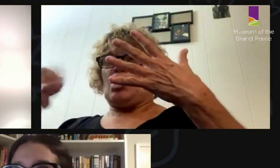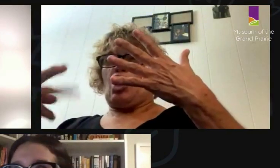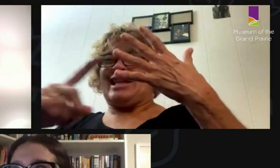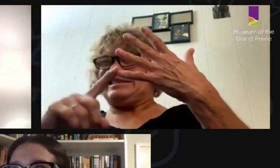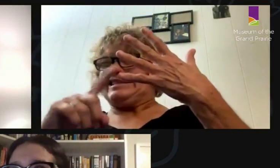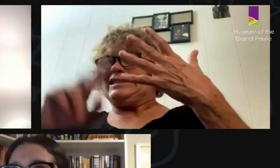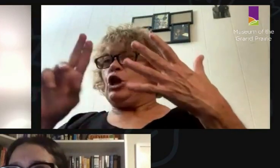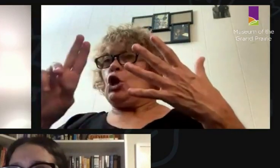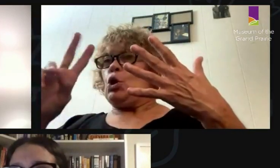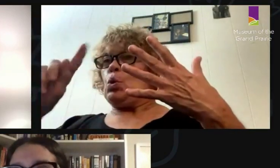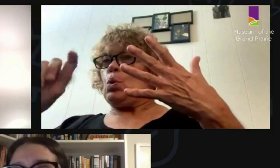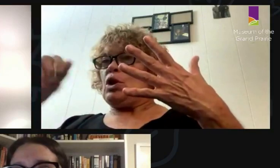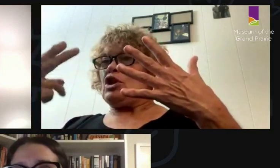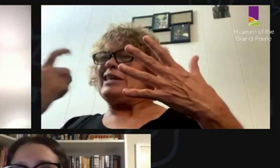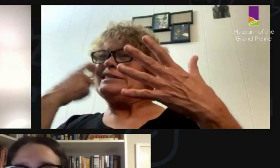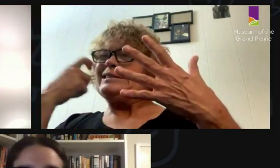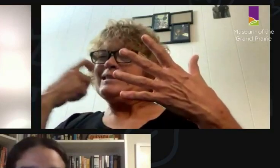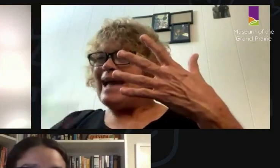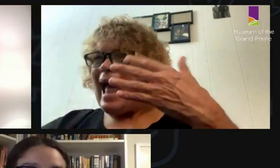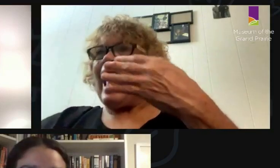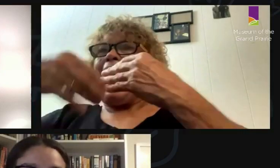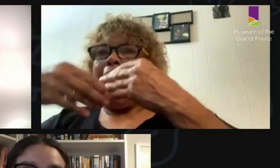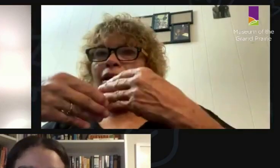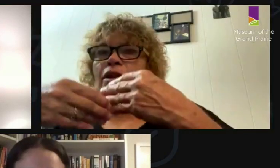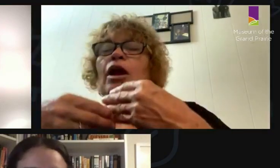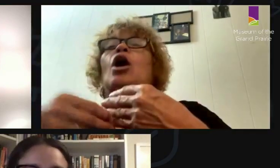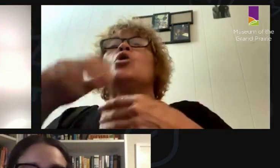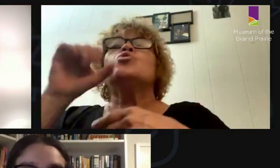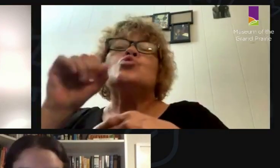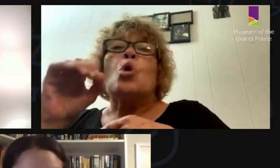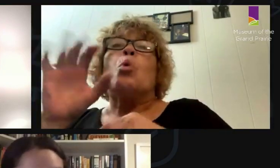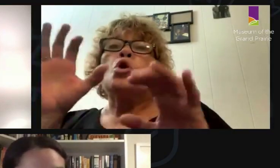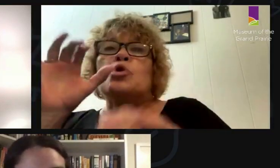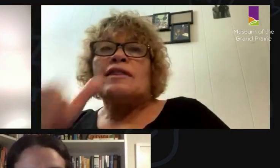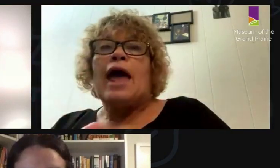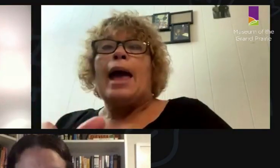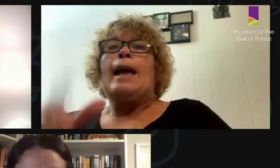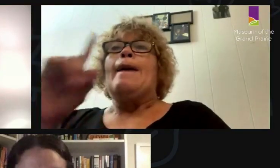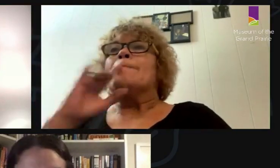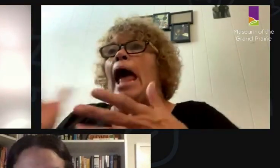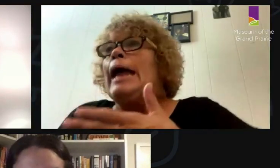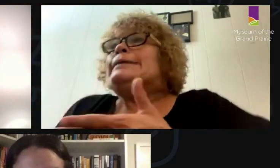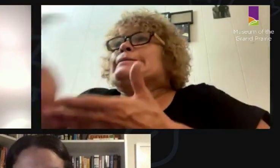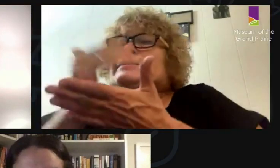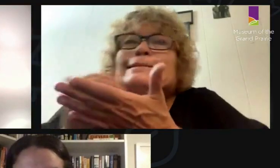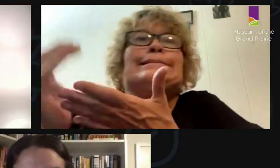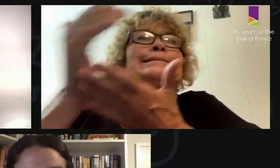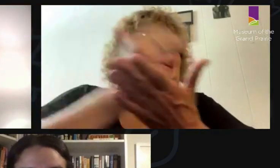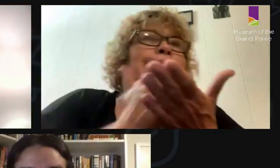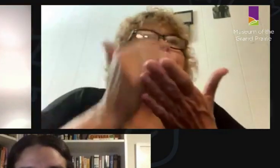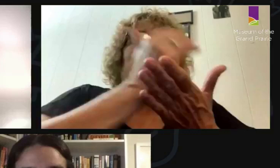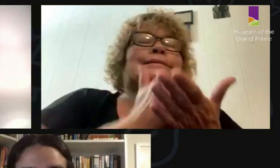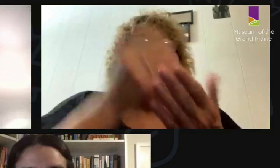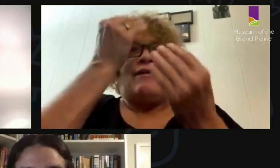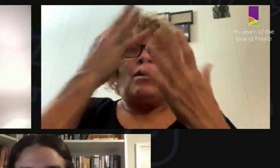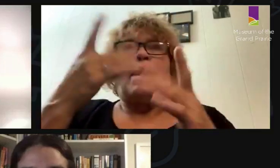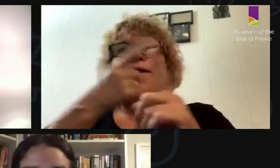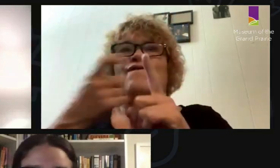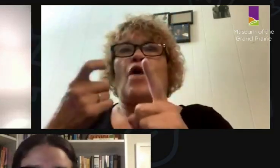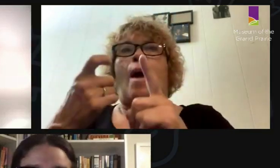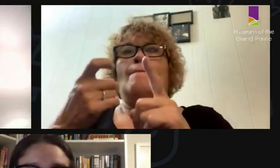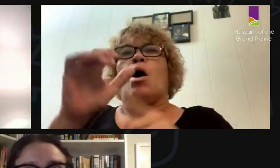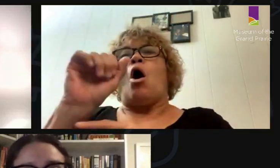Utah. And so we're doing that by, you know, scraping information from these archival materials,